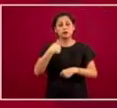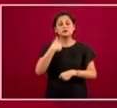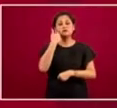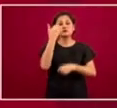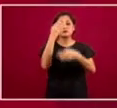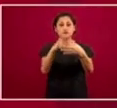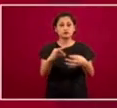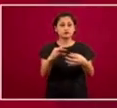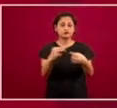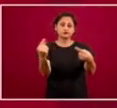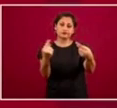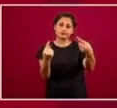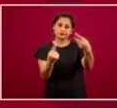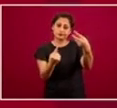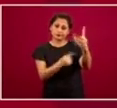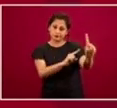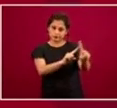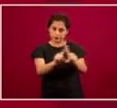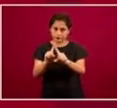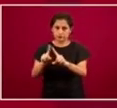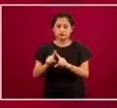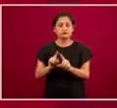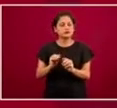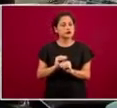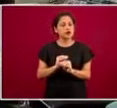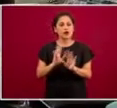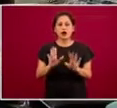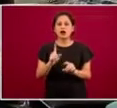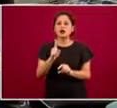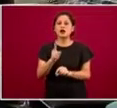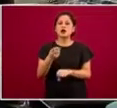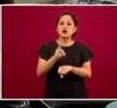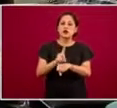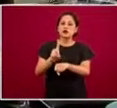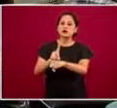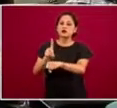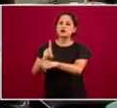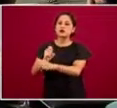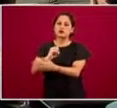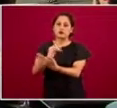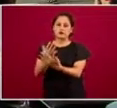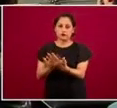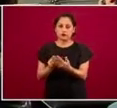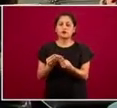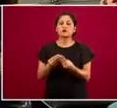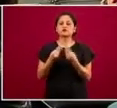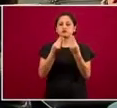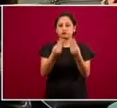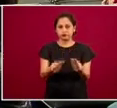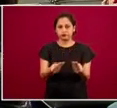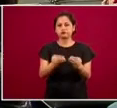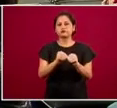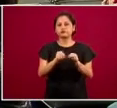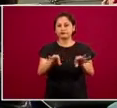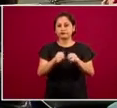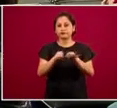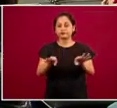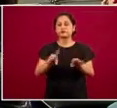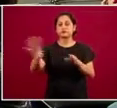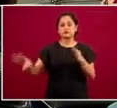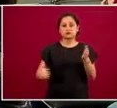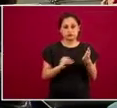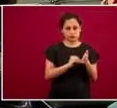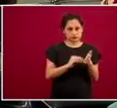ustedes, además del informe diario en el que hemos agregado algunas. Today we will be talking about a number of things.